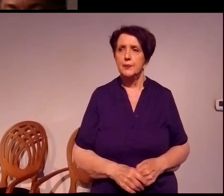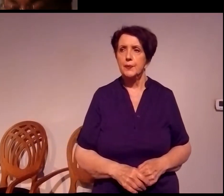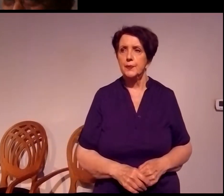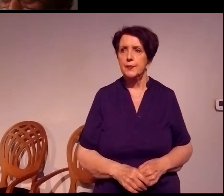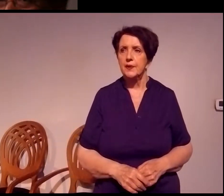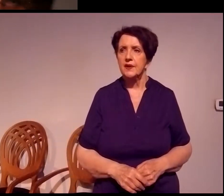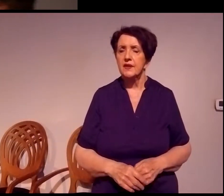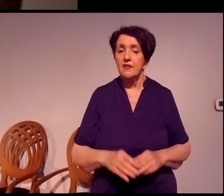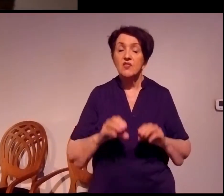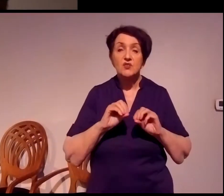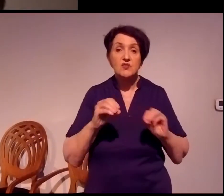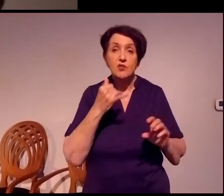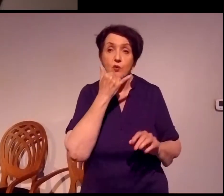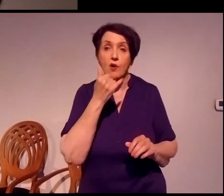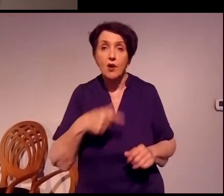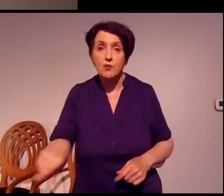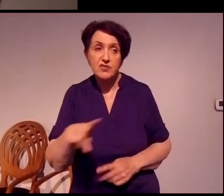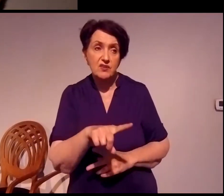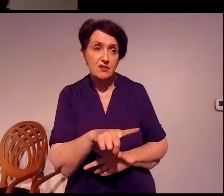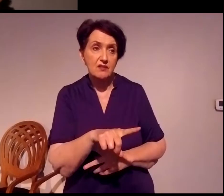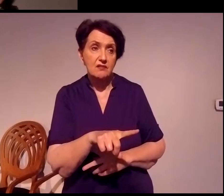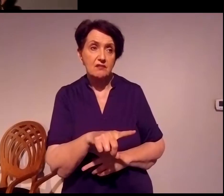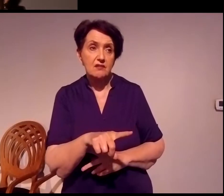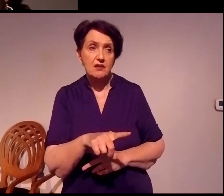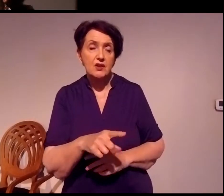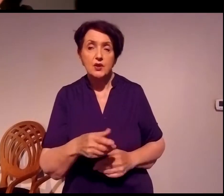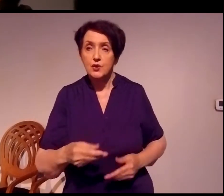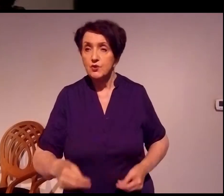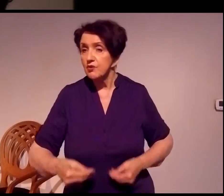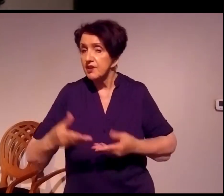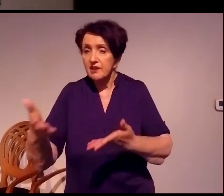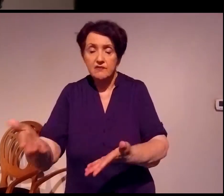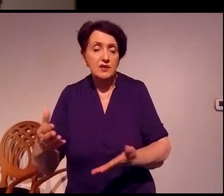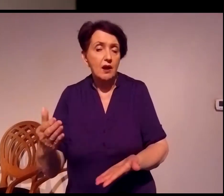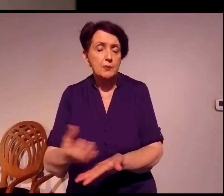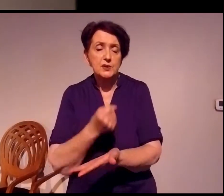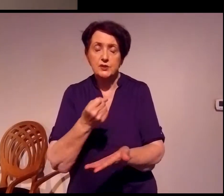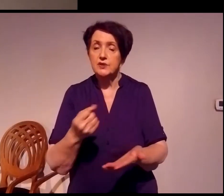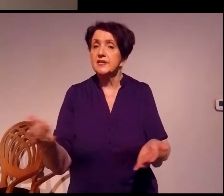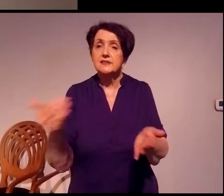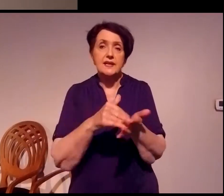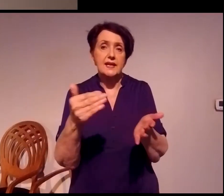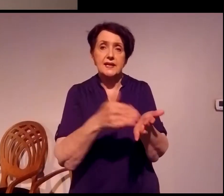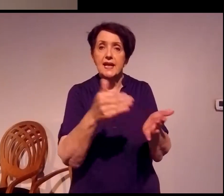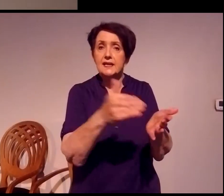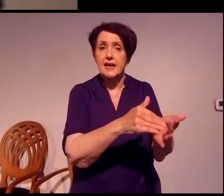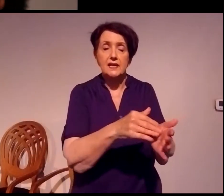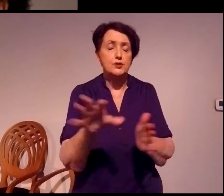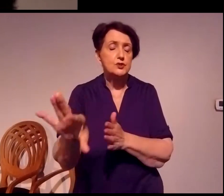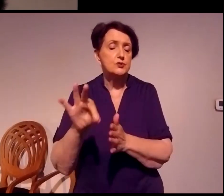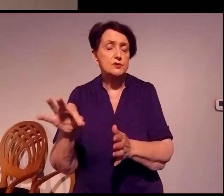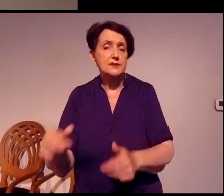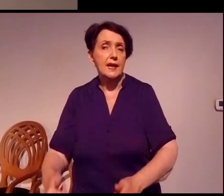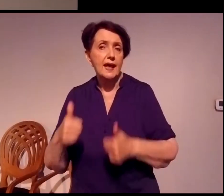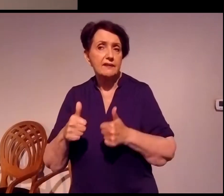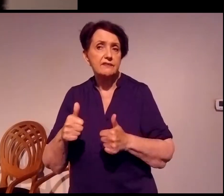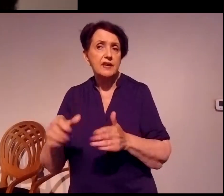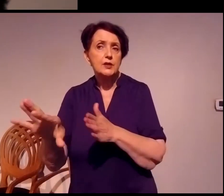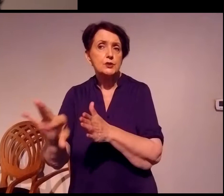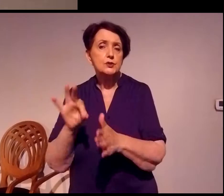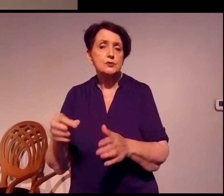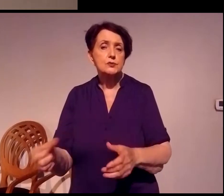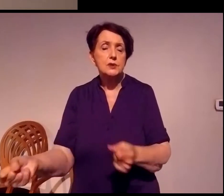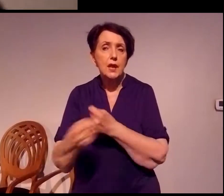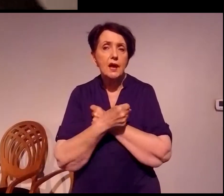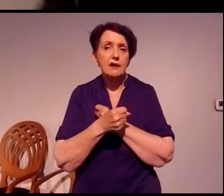There is nothing wrong with you. You are just given opportunities over and over again to choose life, to choose love, to choose to be alive,